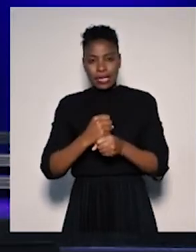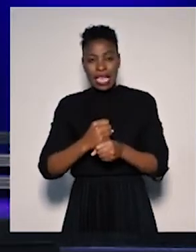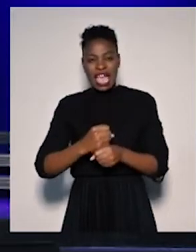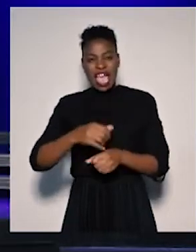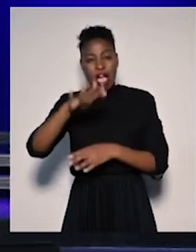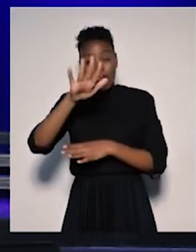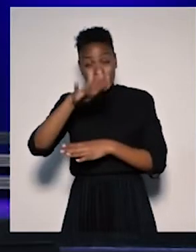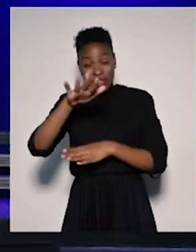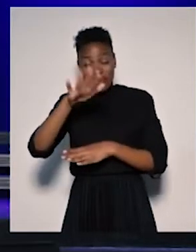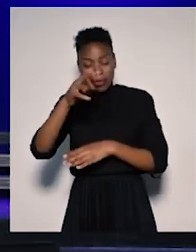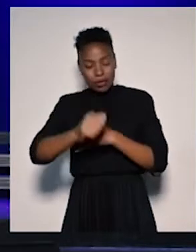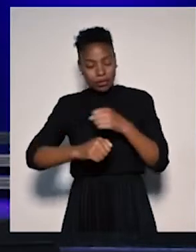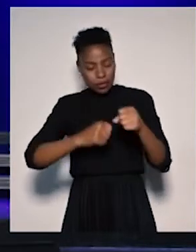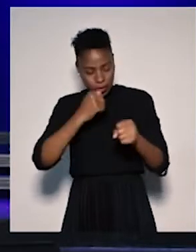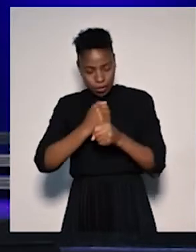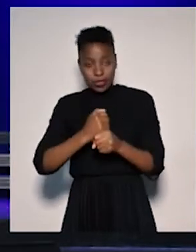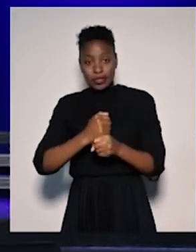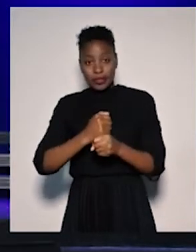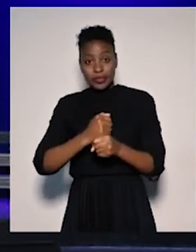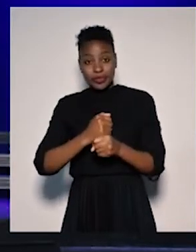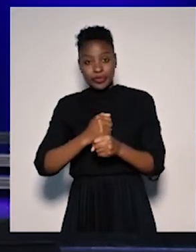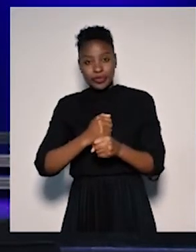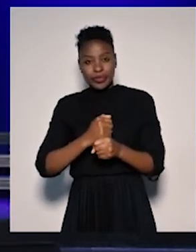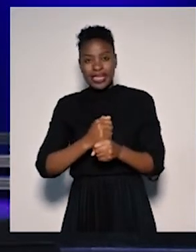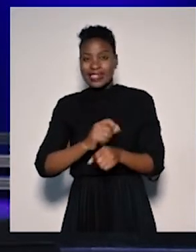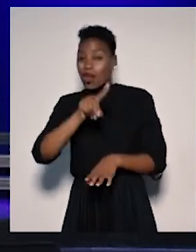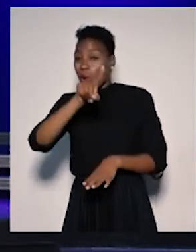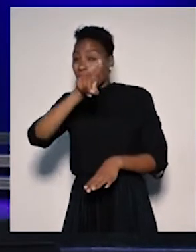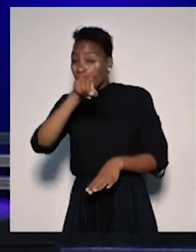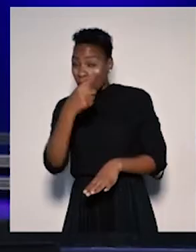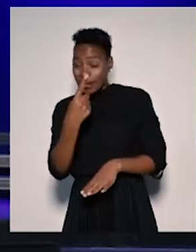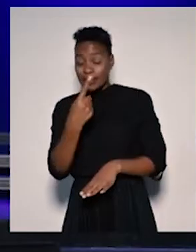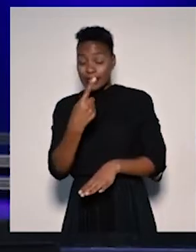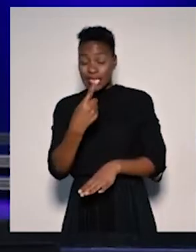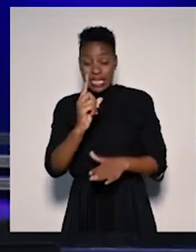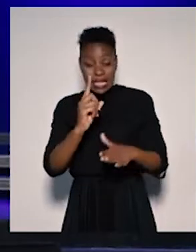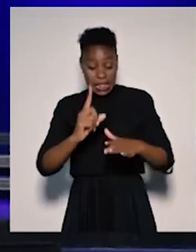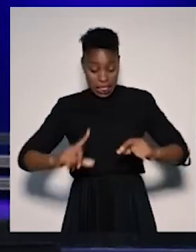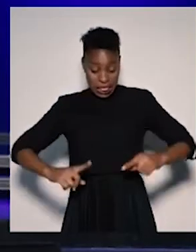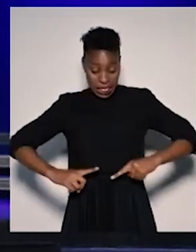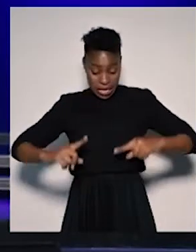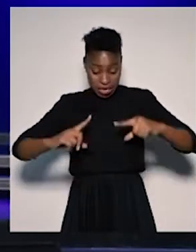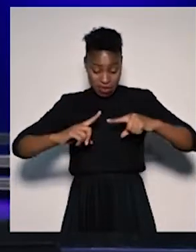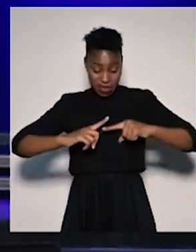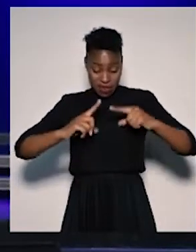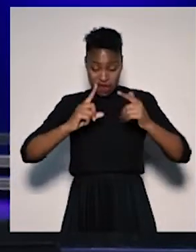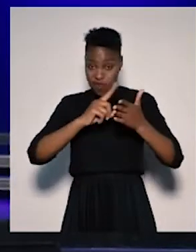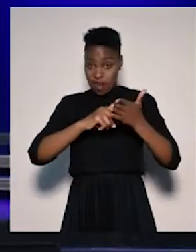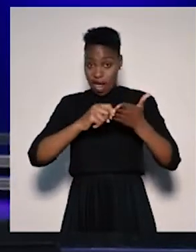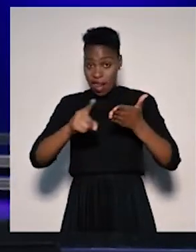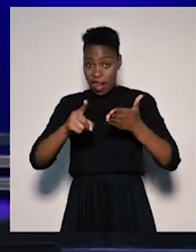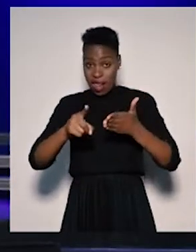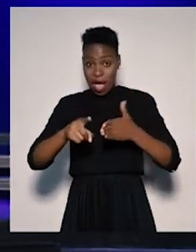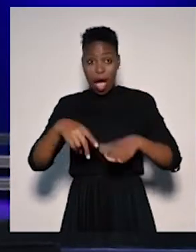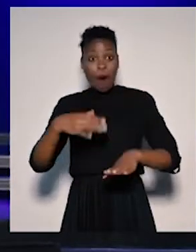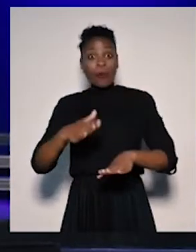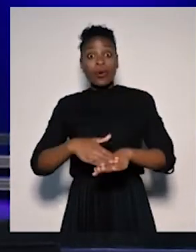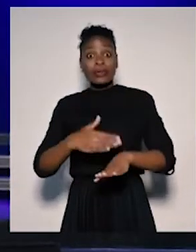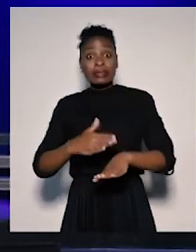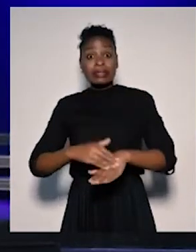15 years. And not once has he ever lived right for more than a week.